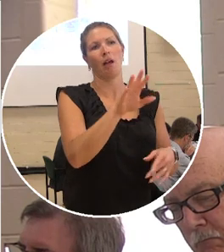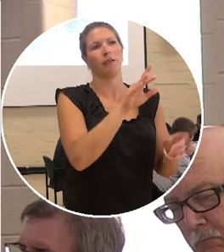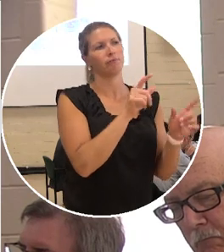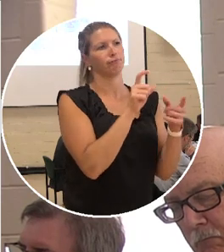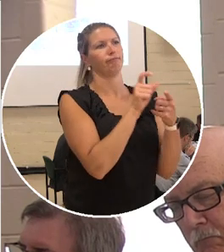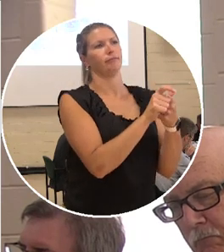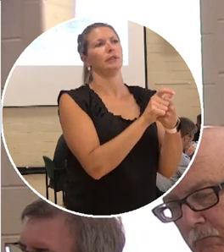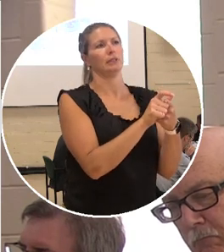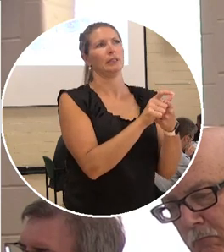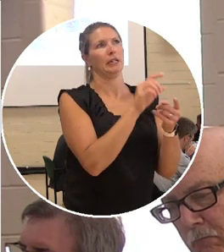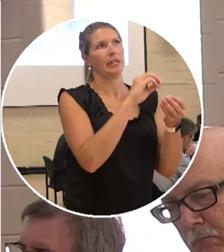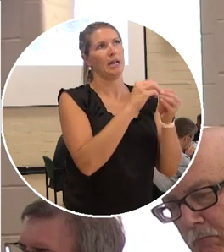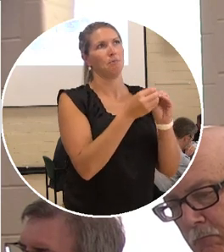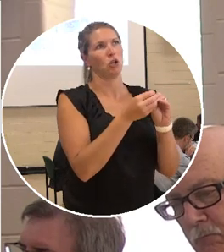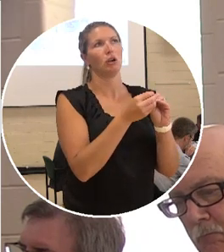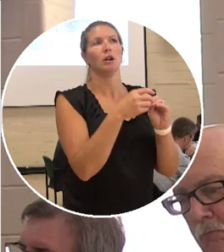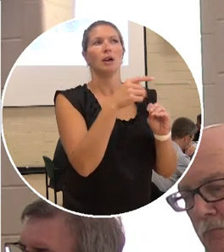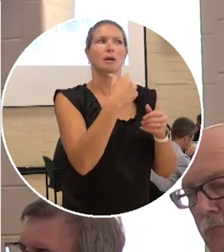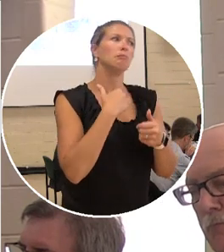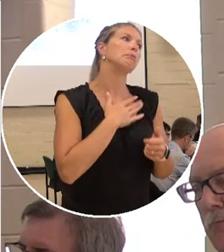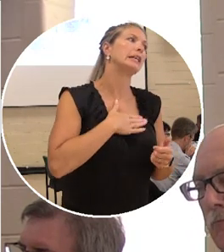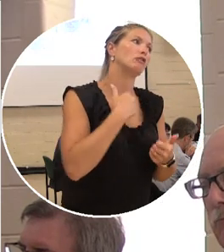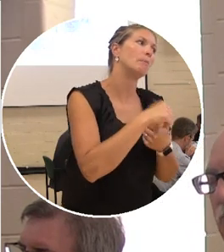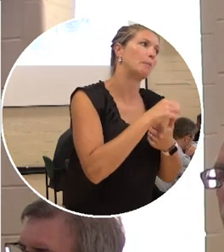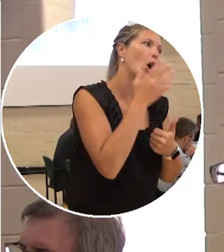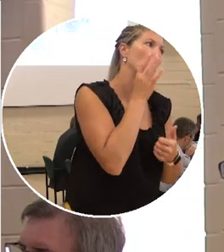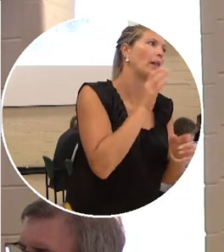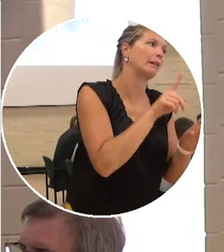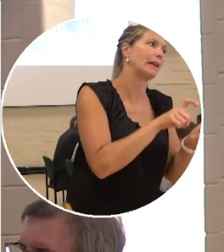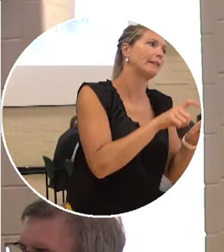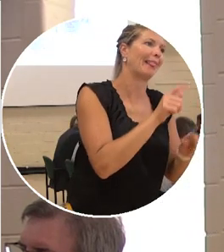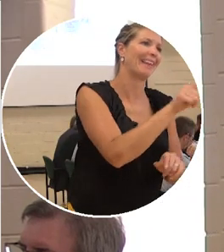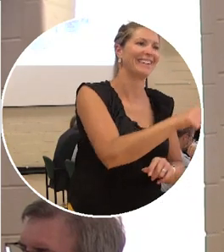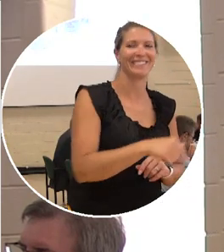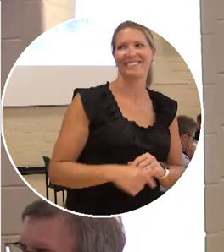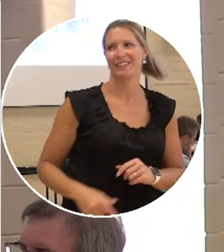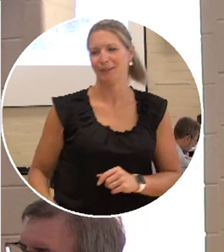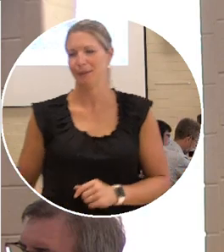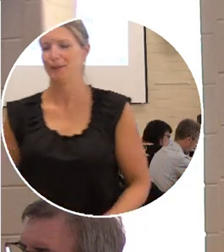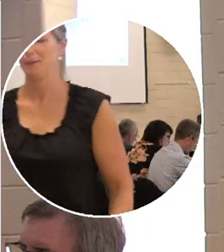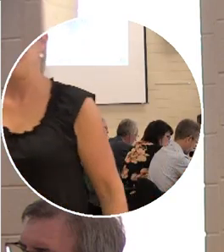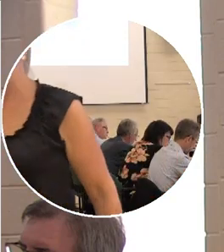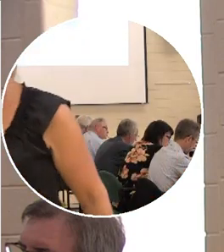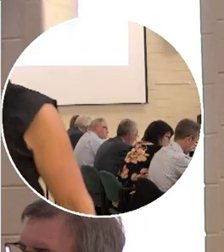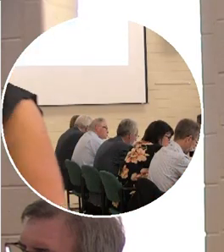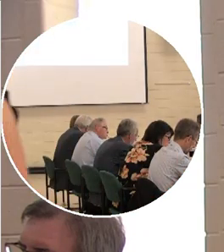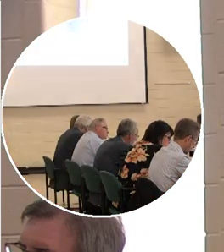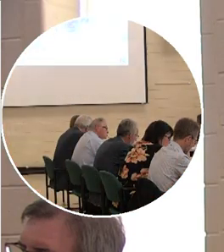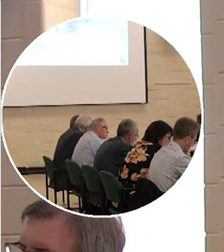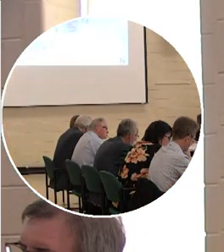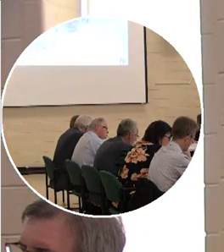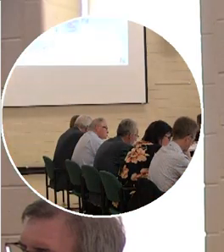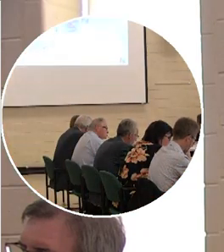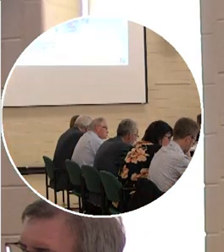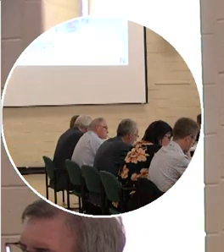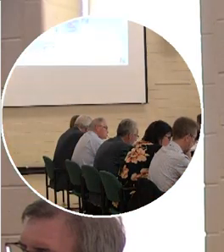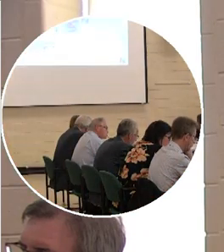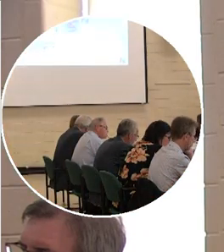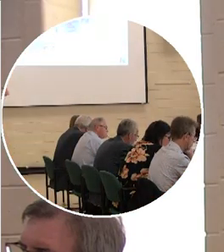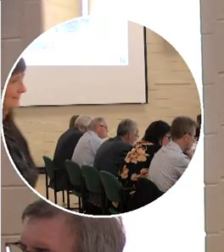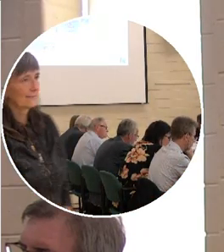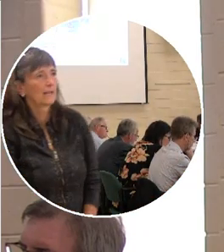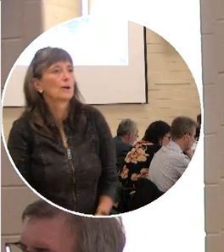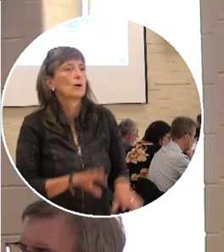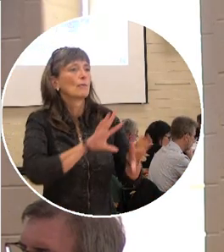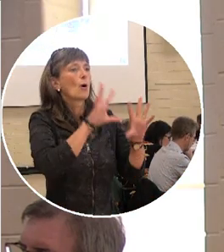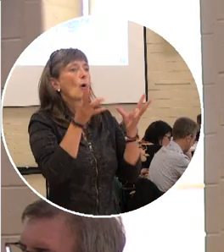019-100221, remember that, I'll quiz you later, has been awarded to Leeds Transit Incorporated for purchases for delivery in the spring-summer of